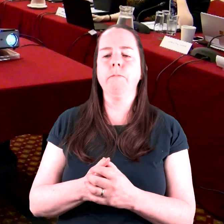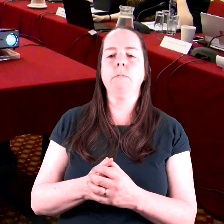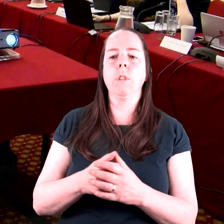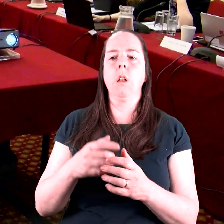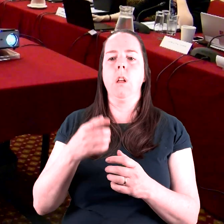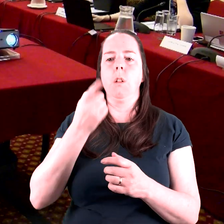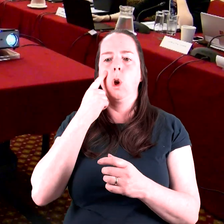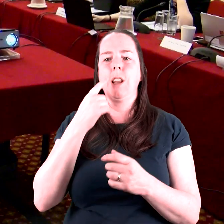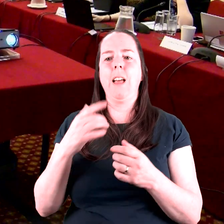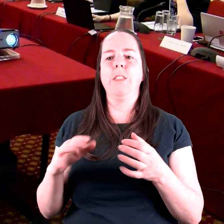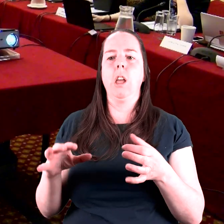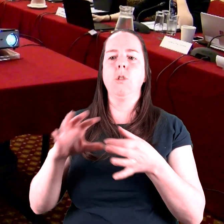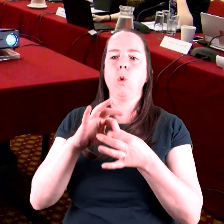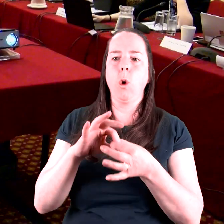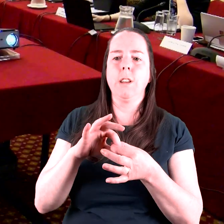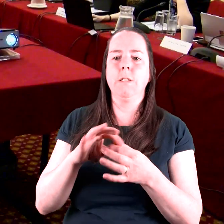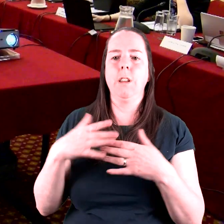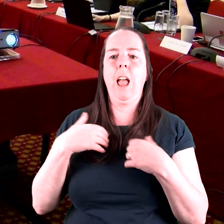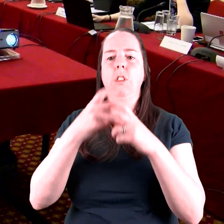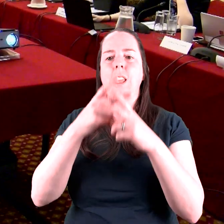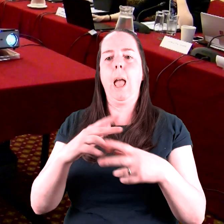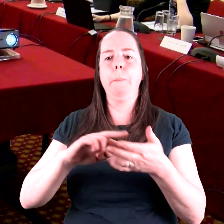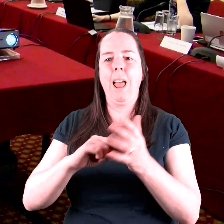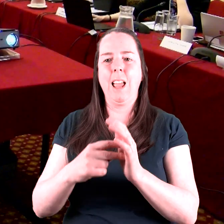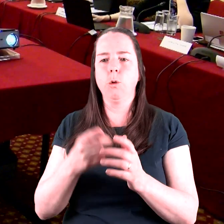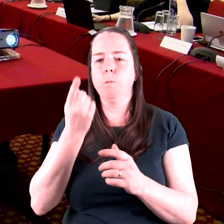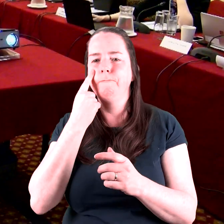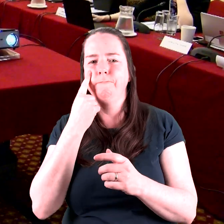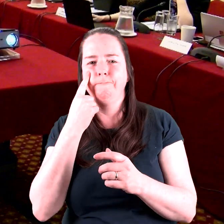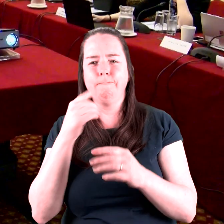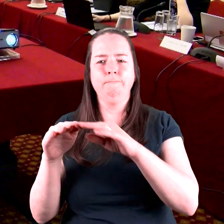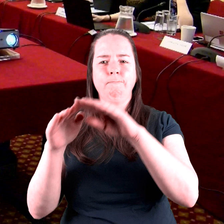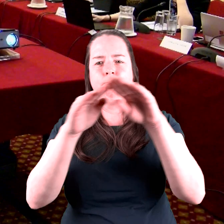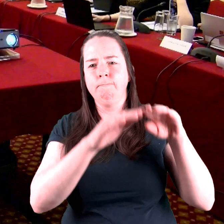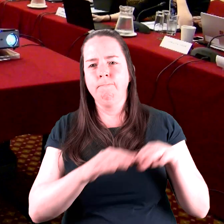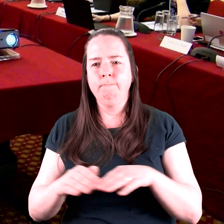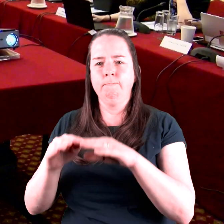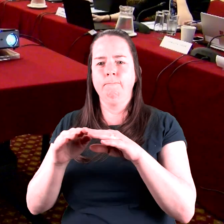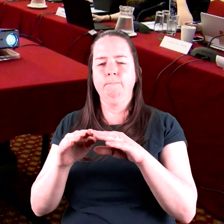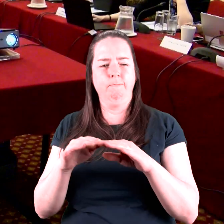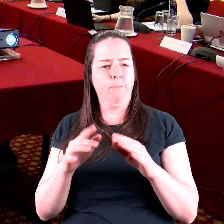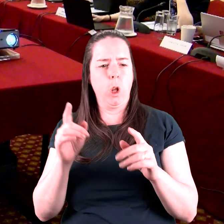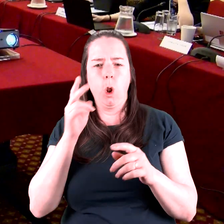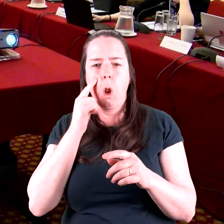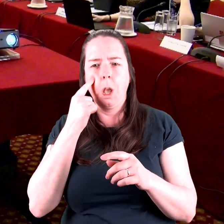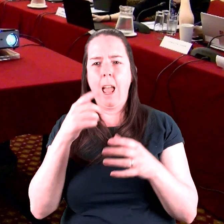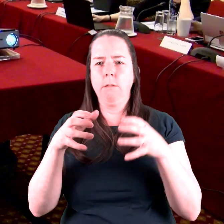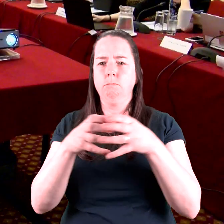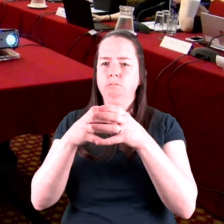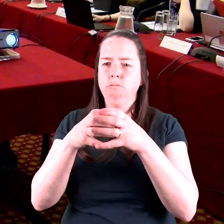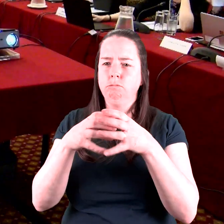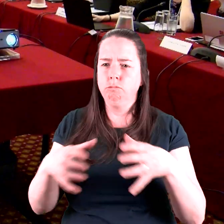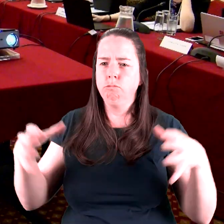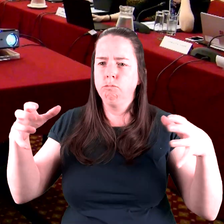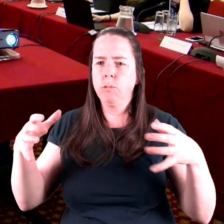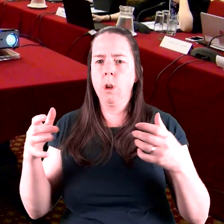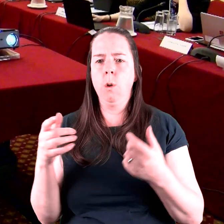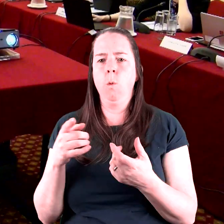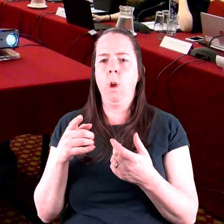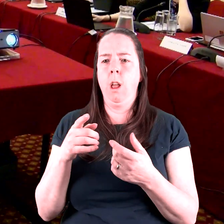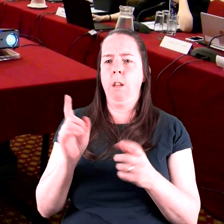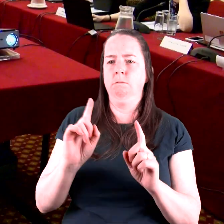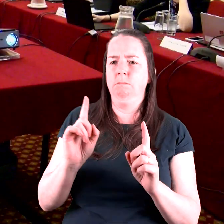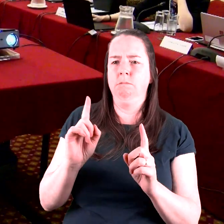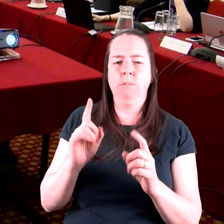also looked at the joint health and care plans to look at where the commonalities were and to look at where making a difference at scale